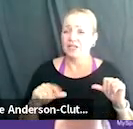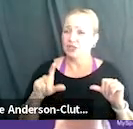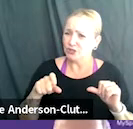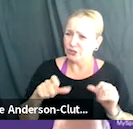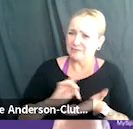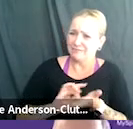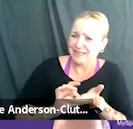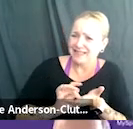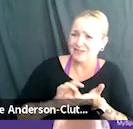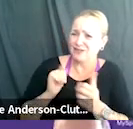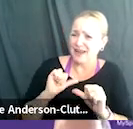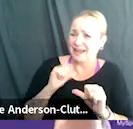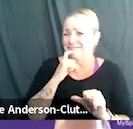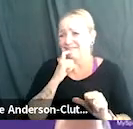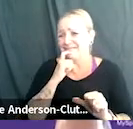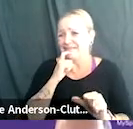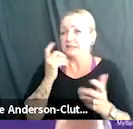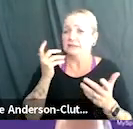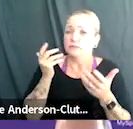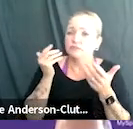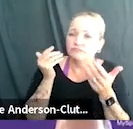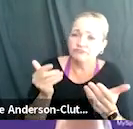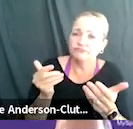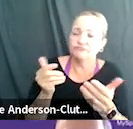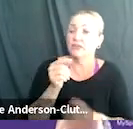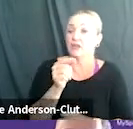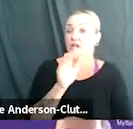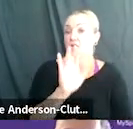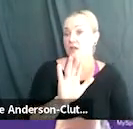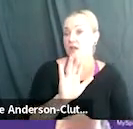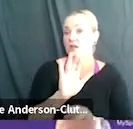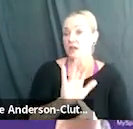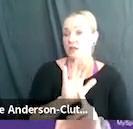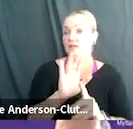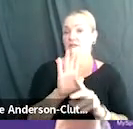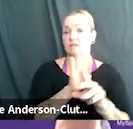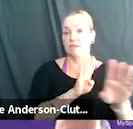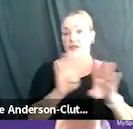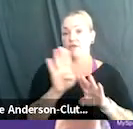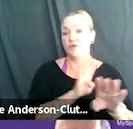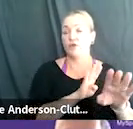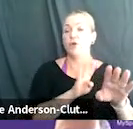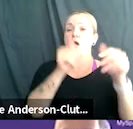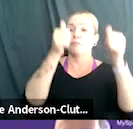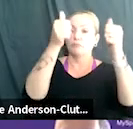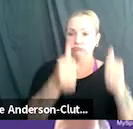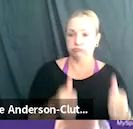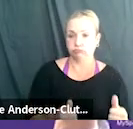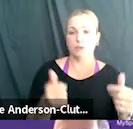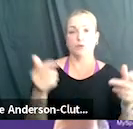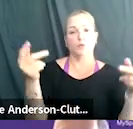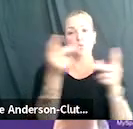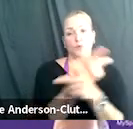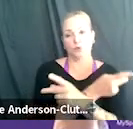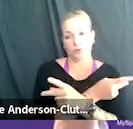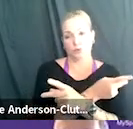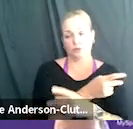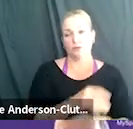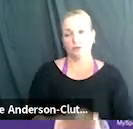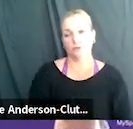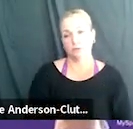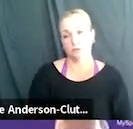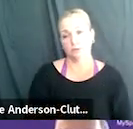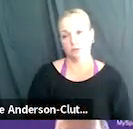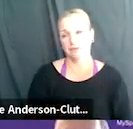significantly worse. And I've seen that with a few other people. So it might be obsessive compulsive disorder, but it might not in these cases.